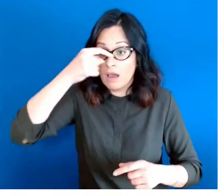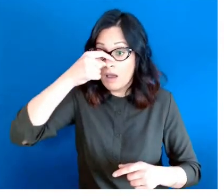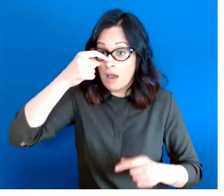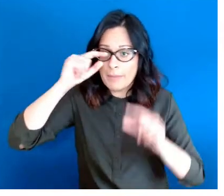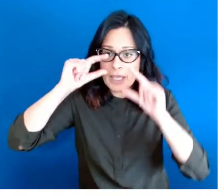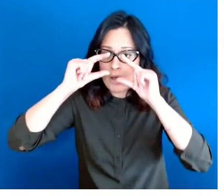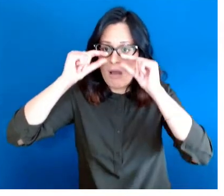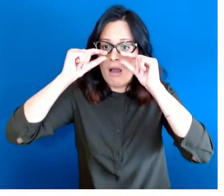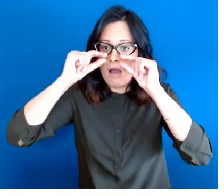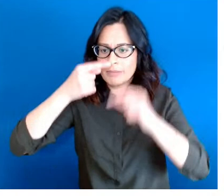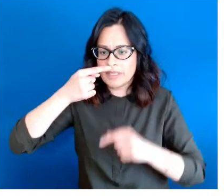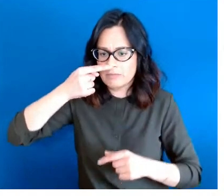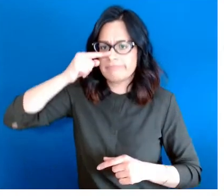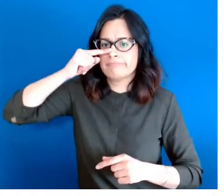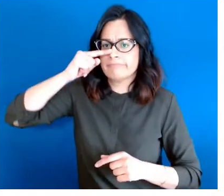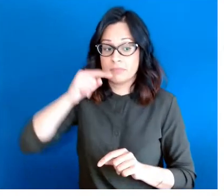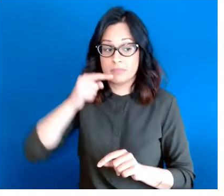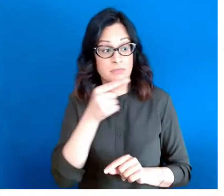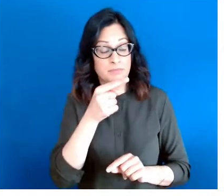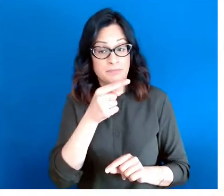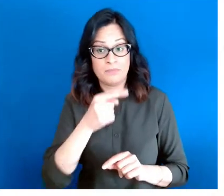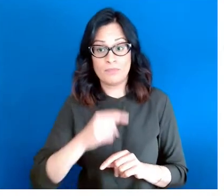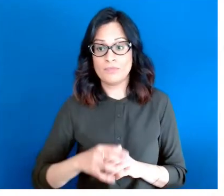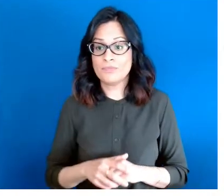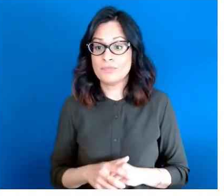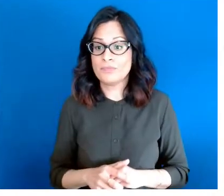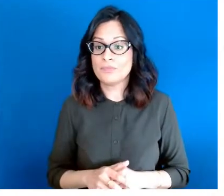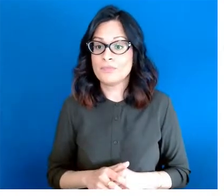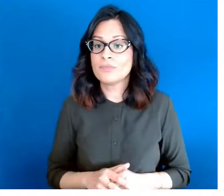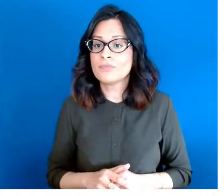of your nose, a transverse nasal crease.